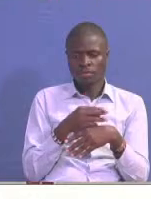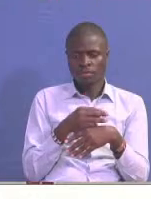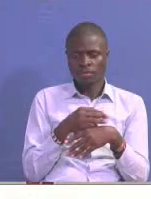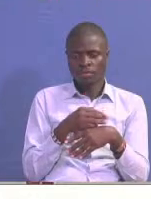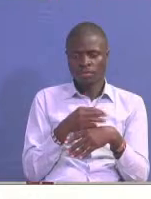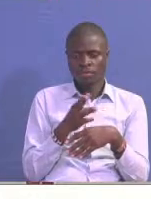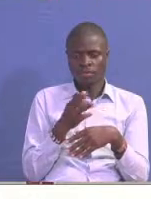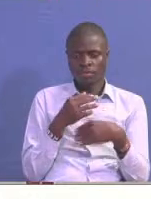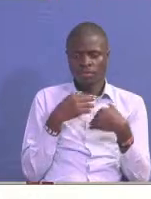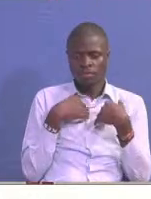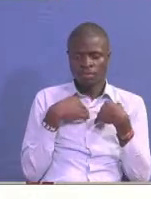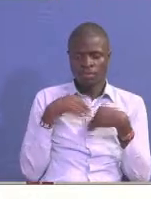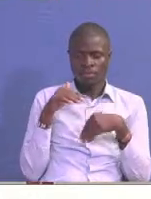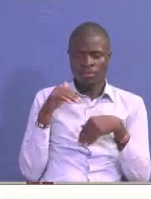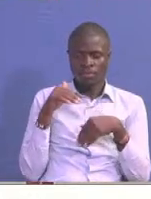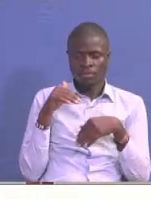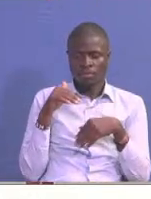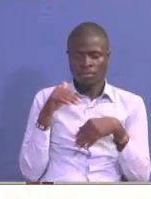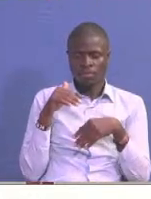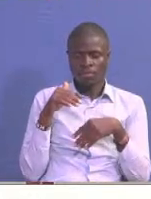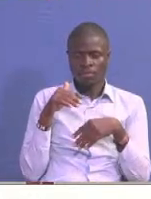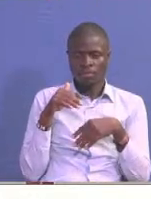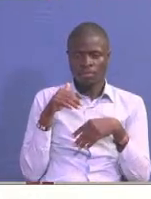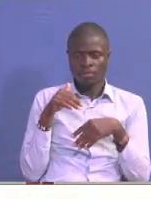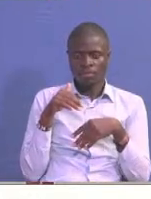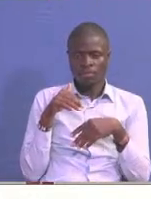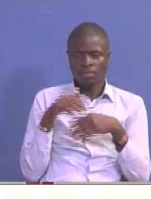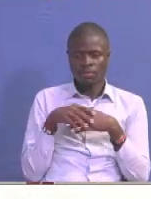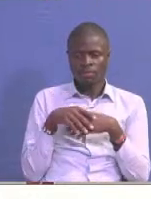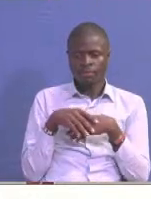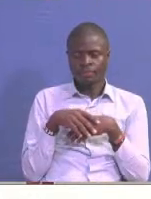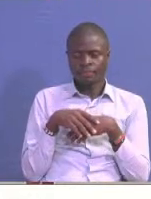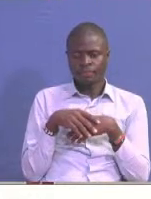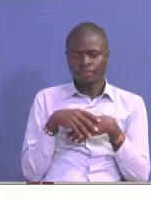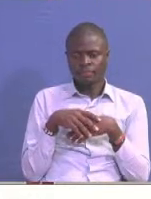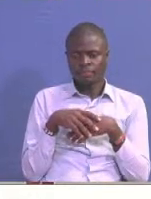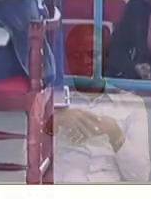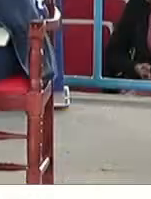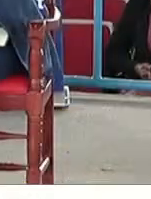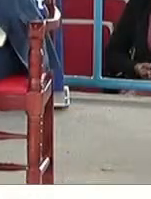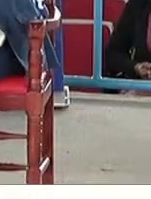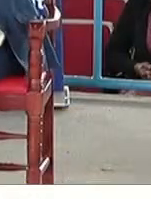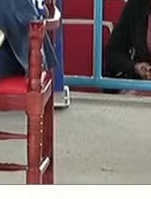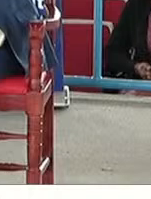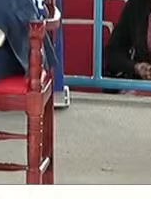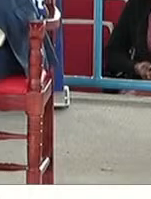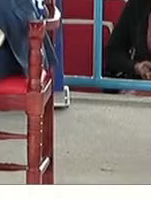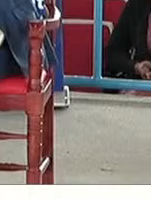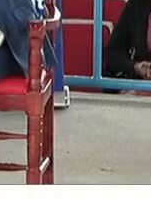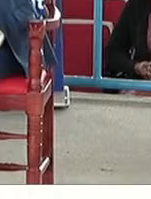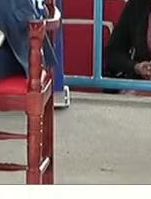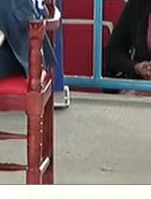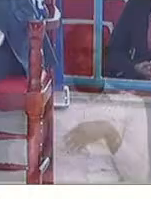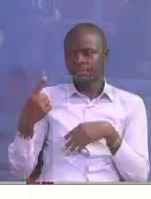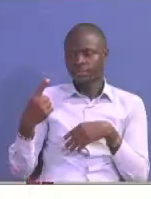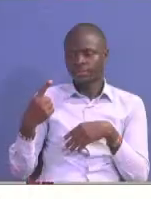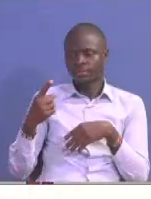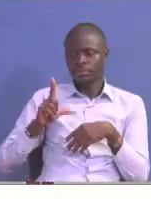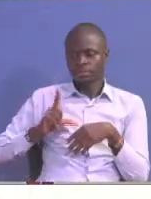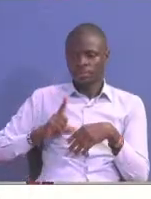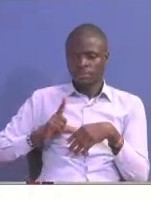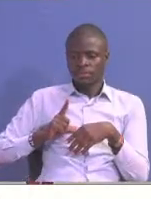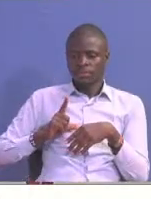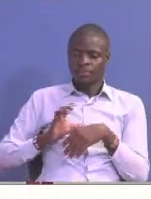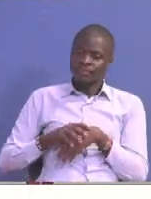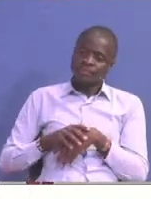have a question. Yes, go ahead. And then the last one, there's a lady who raised her